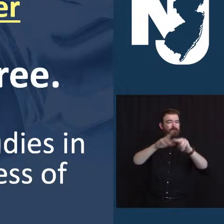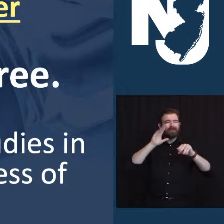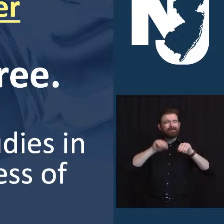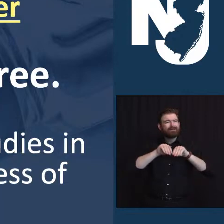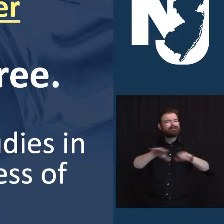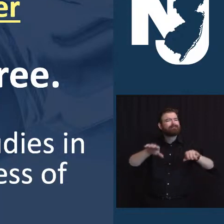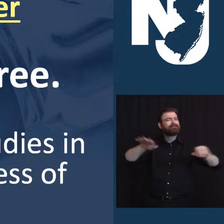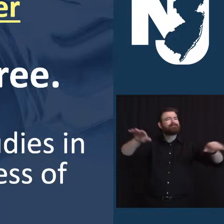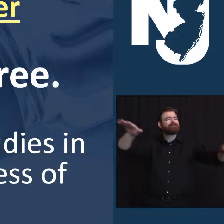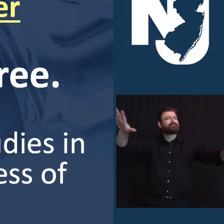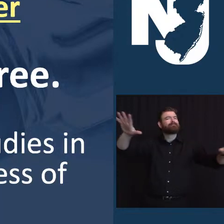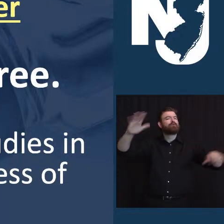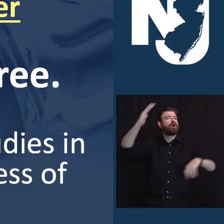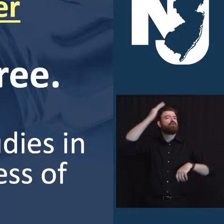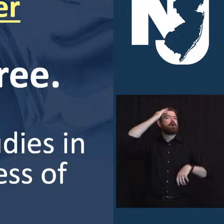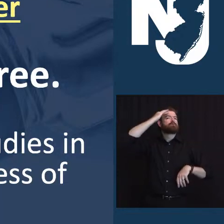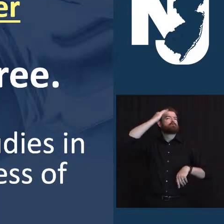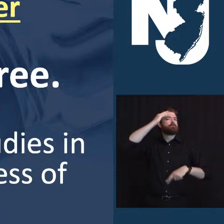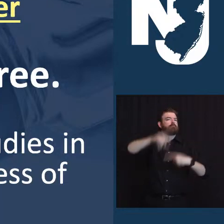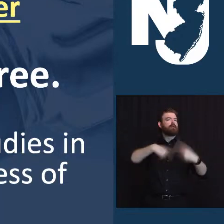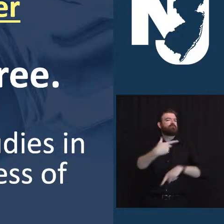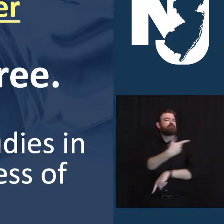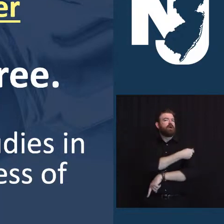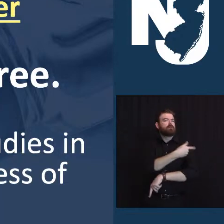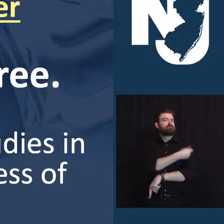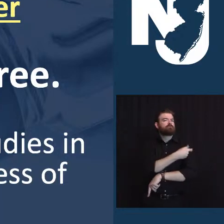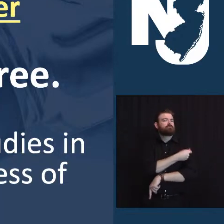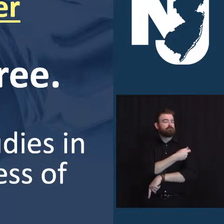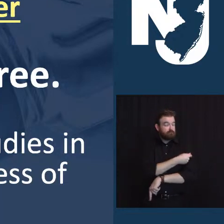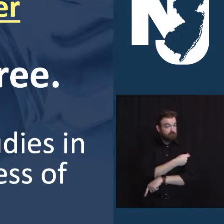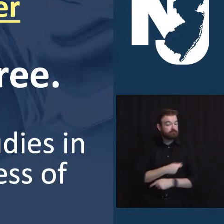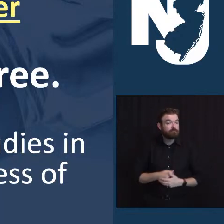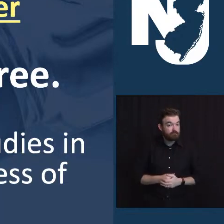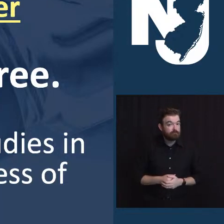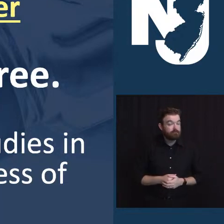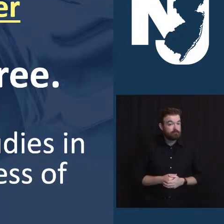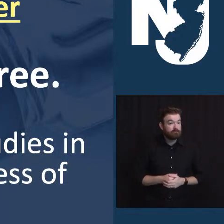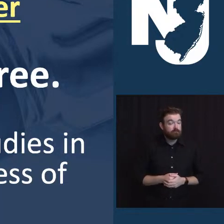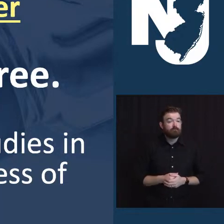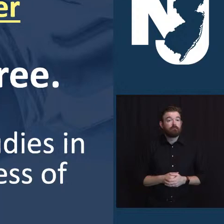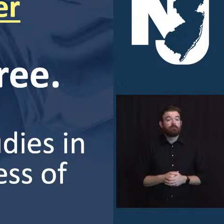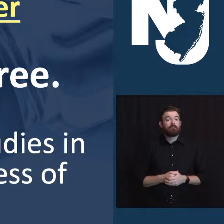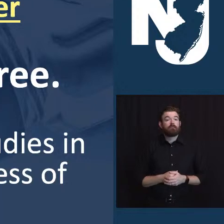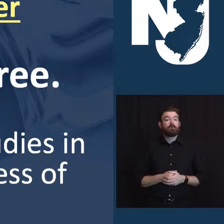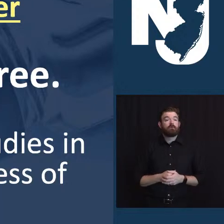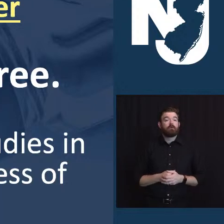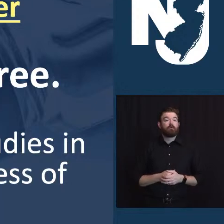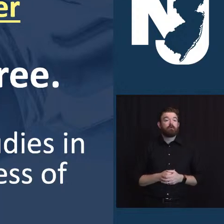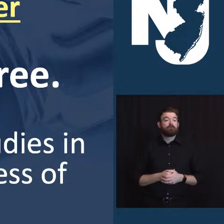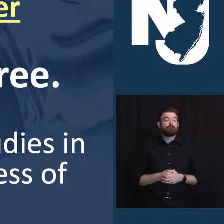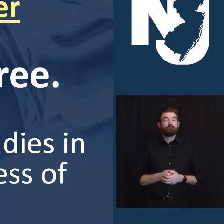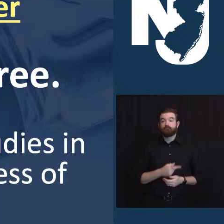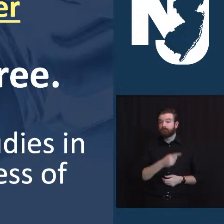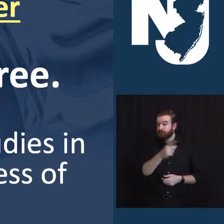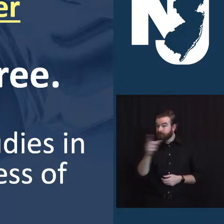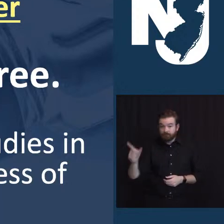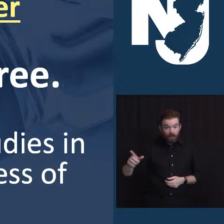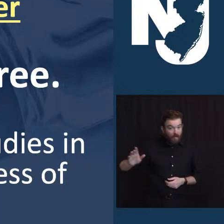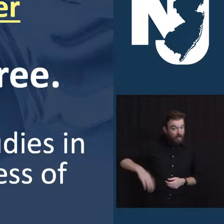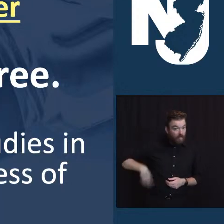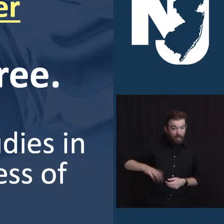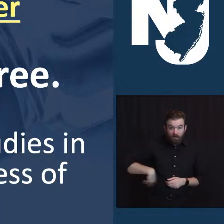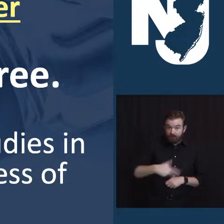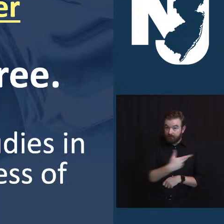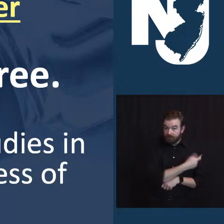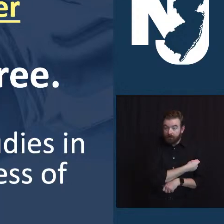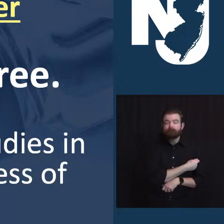they have already been knocking. For those folks who have not yet been vaccinated, the anecdotal evidence I'm hearing is